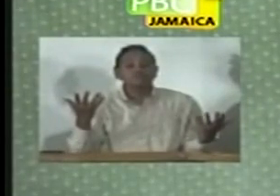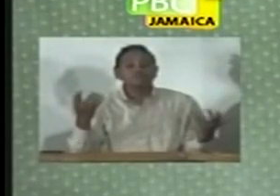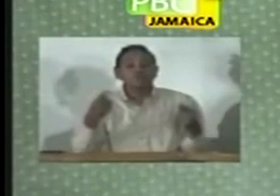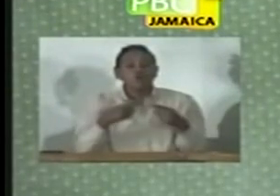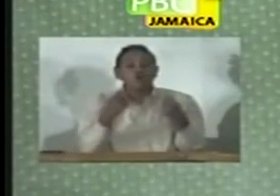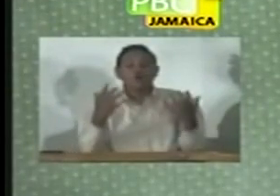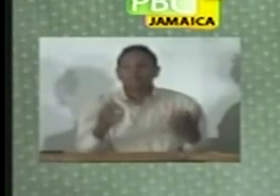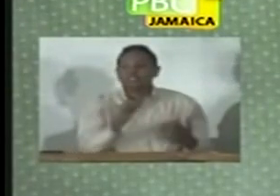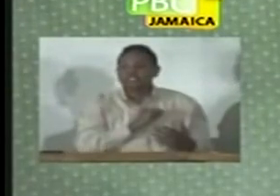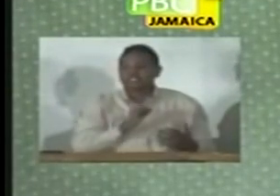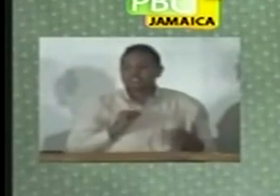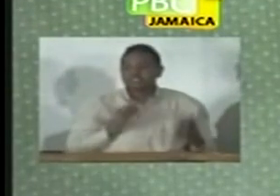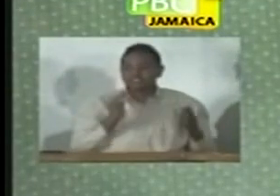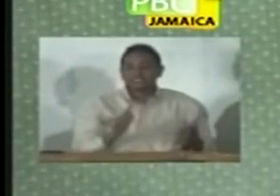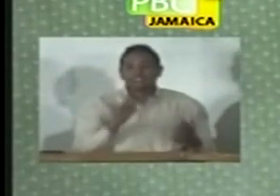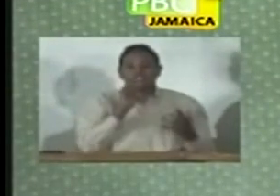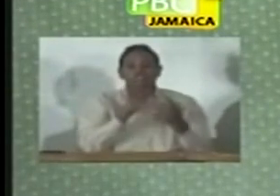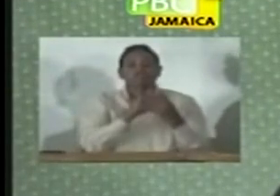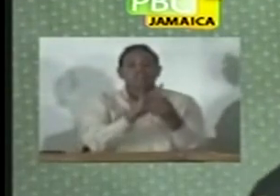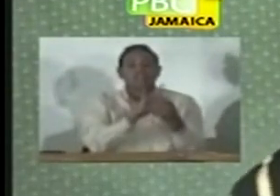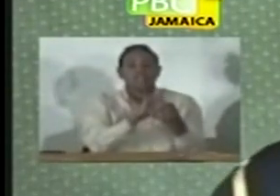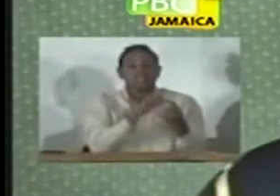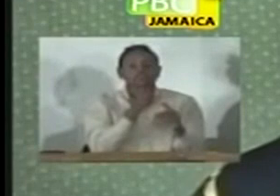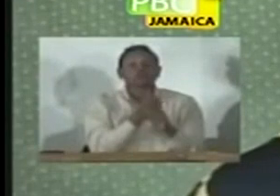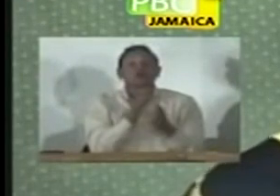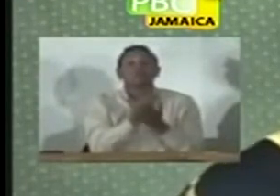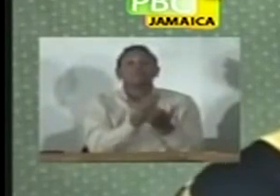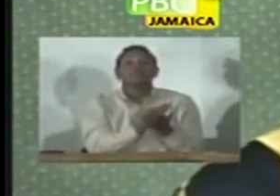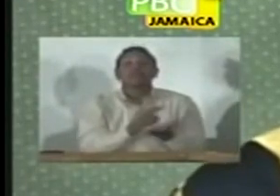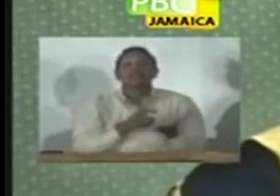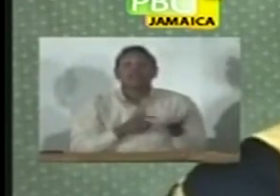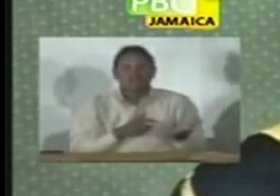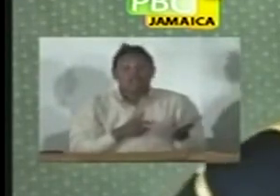opposition senators in relation to a bill